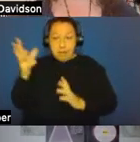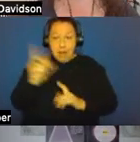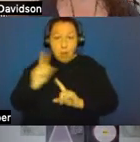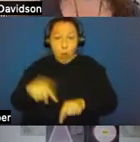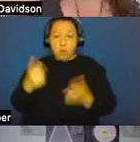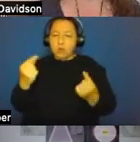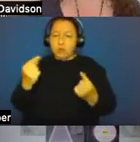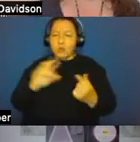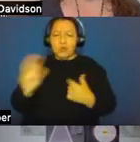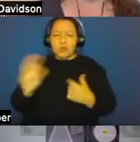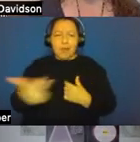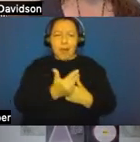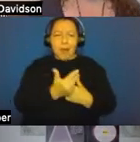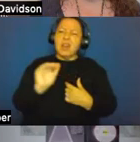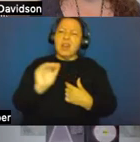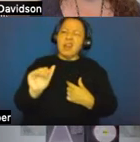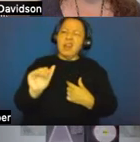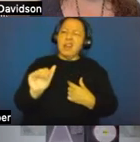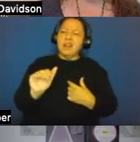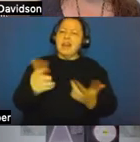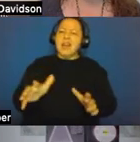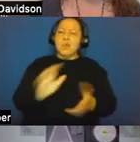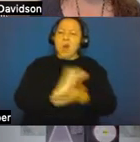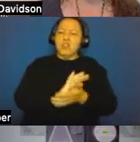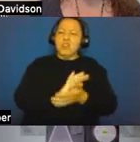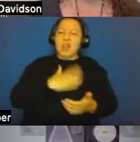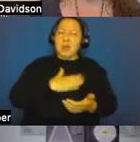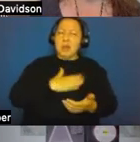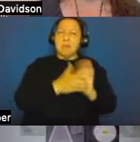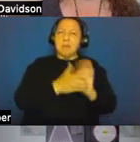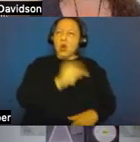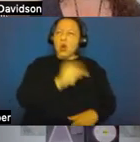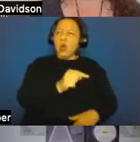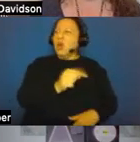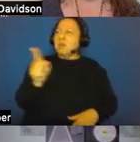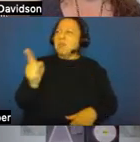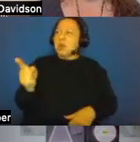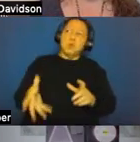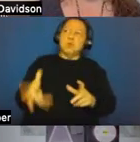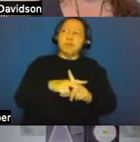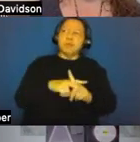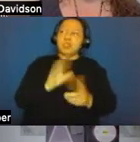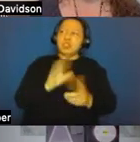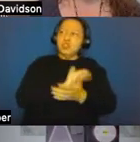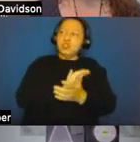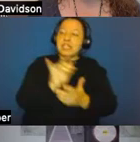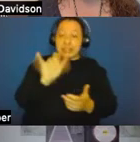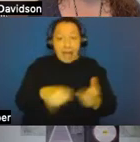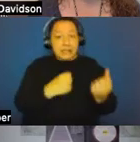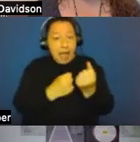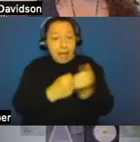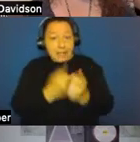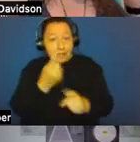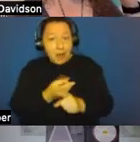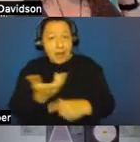and you say, well, I did not want cheese on this, but you put cheese on it. That is advocacy, right? And